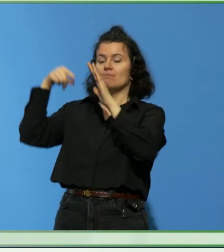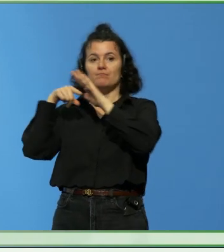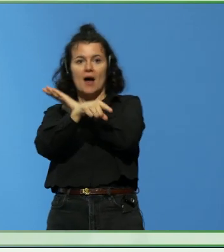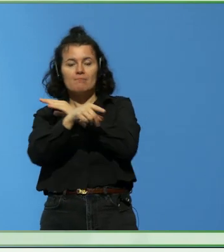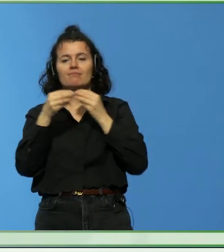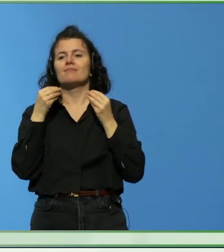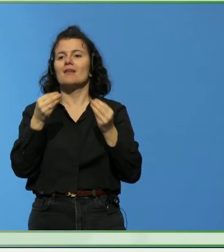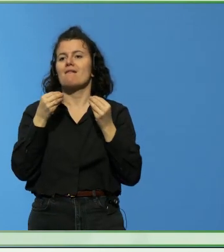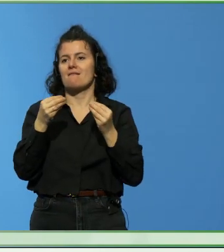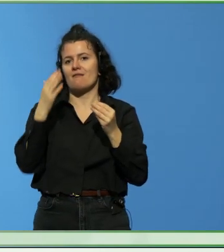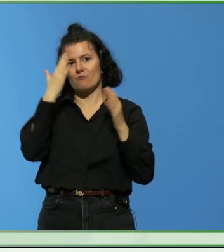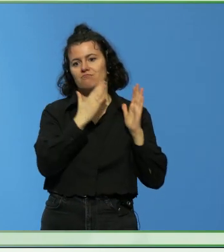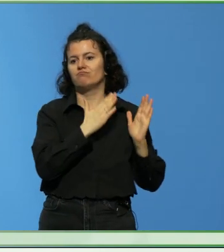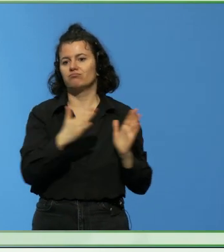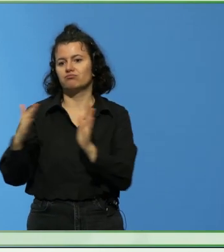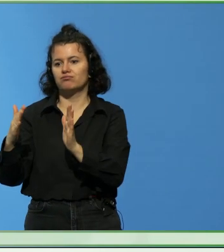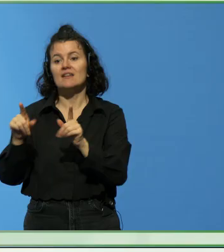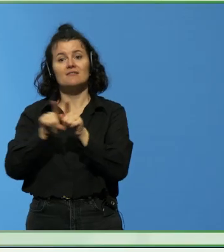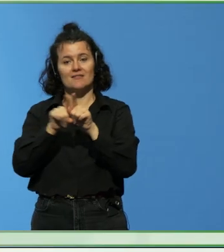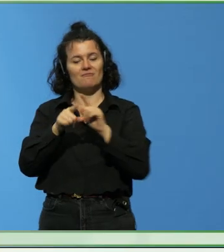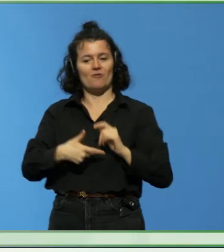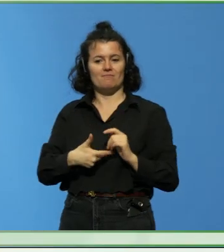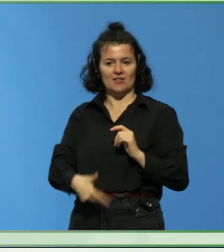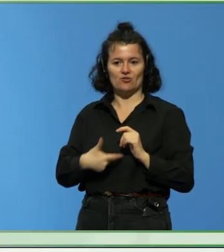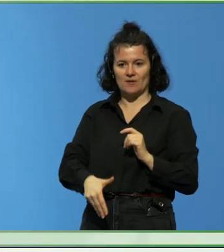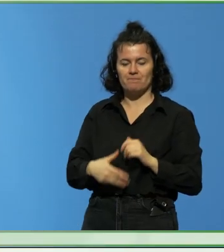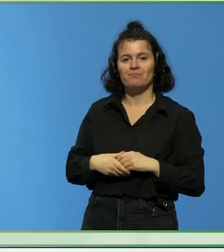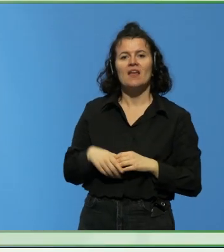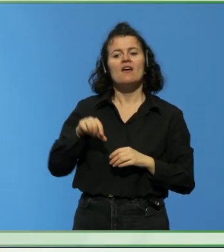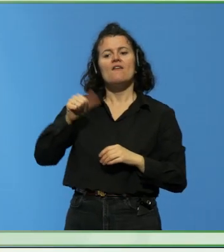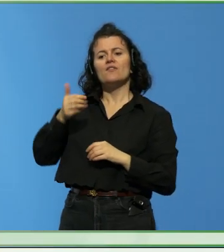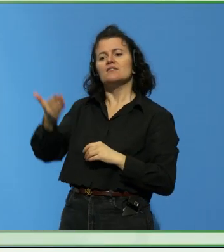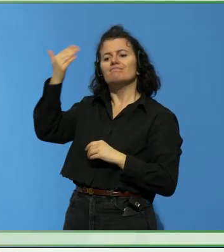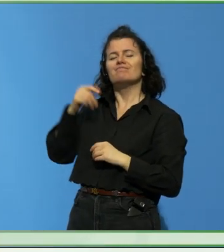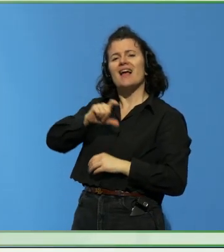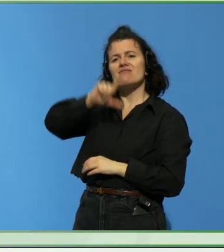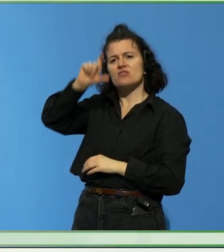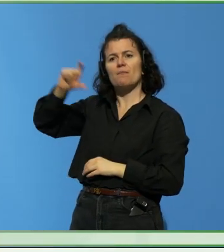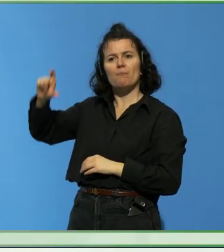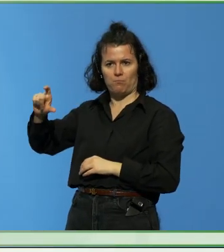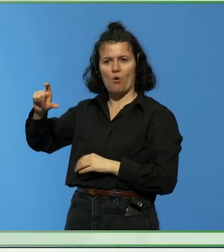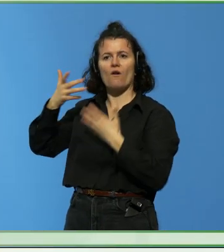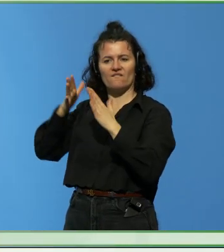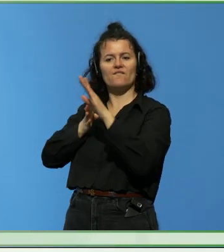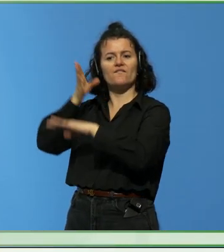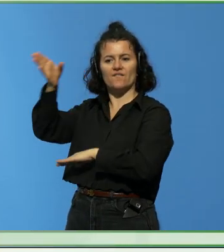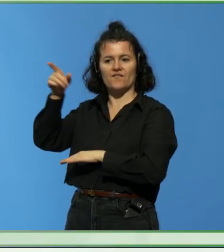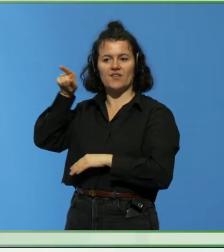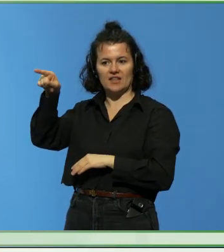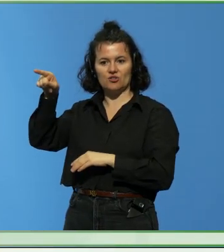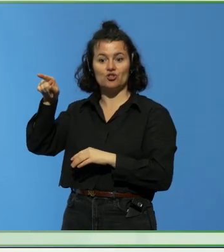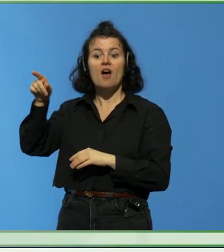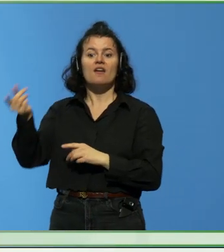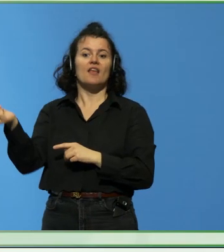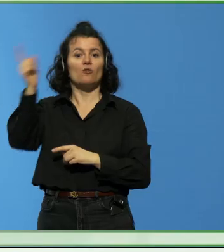delivered in the Nepal development setting. The Vienna campaign is about supporting understanding about how